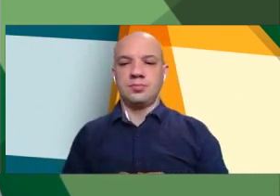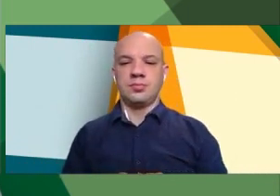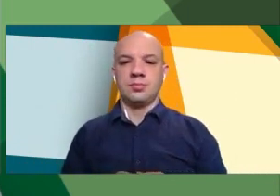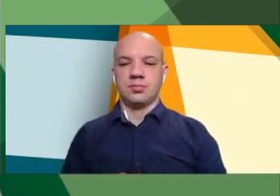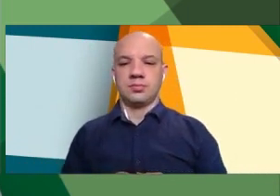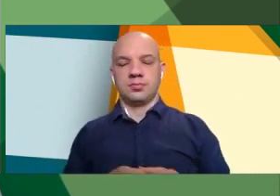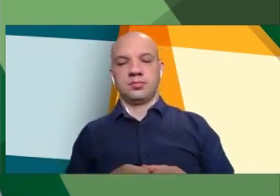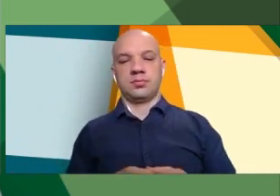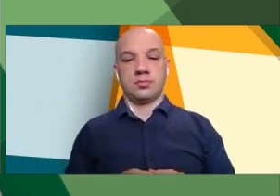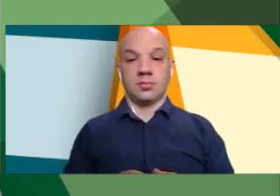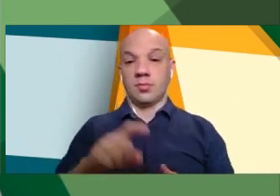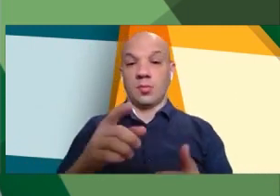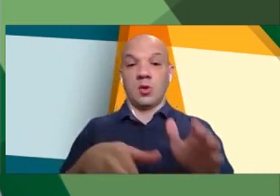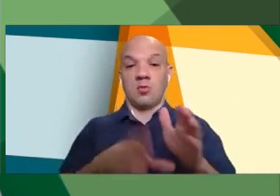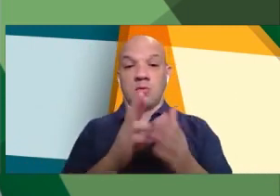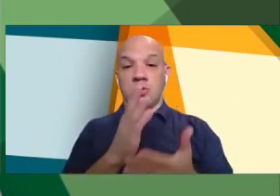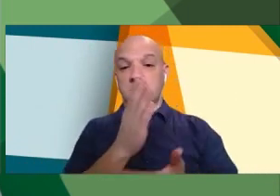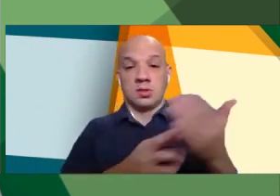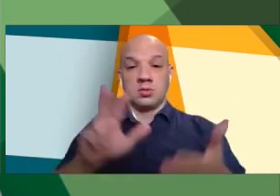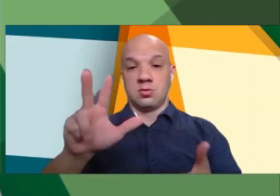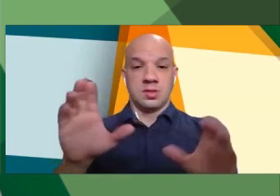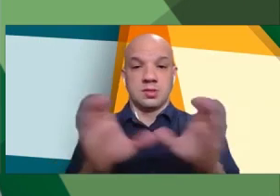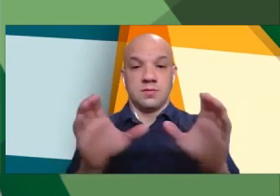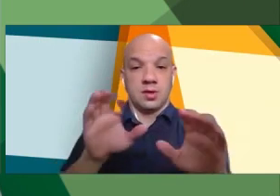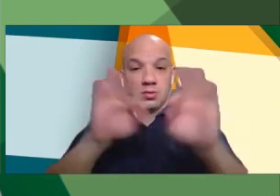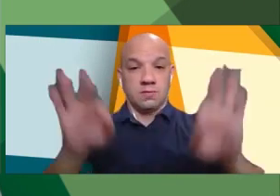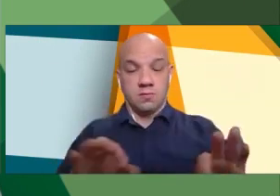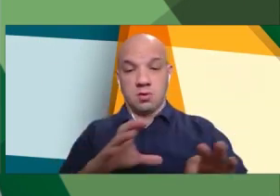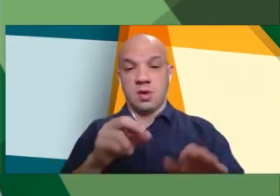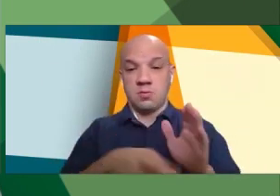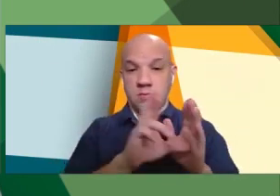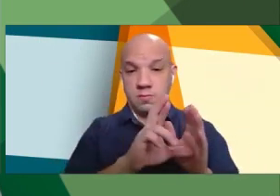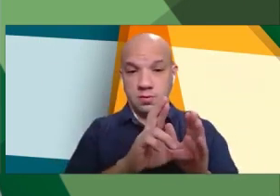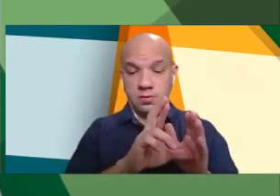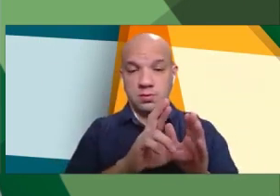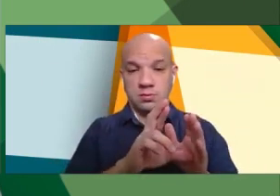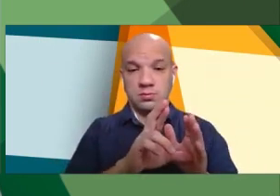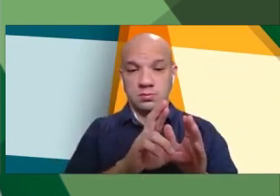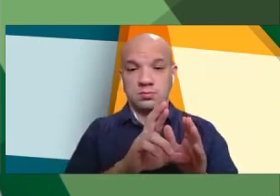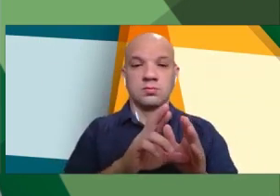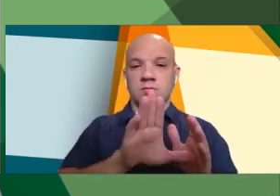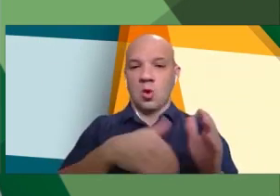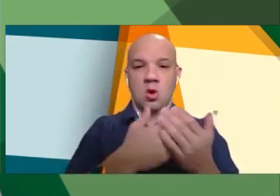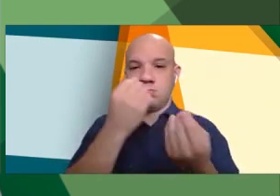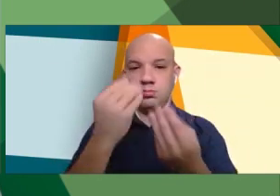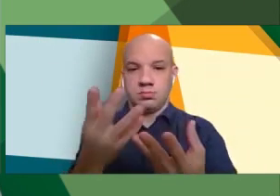any Section 3 self-certification forms and review and request supporting documentation. Provide a